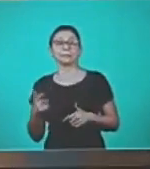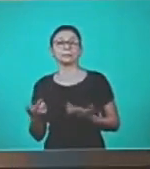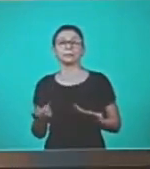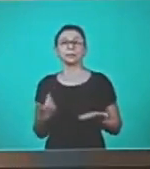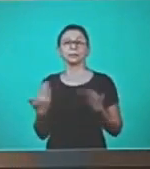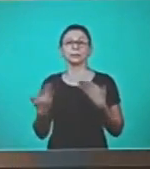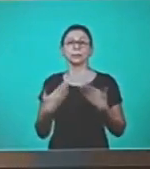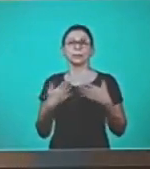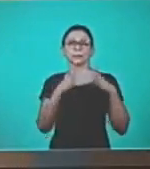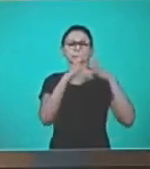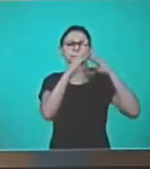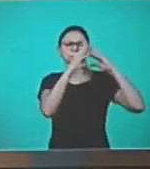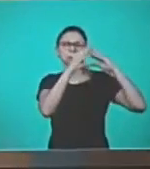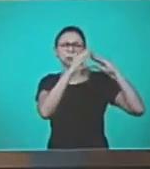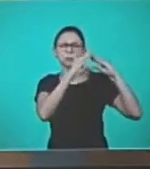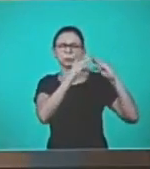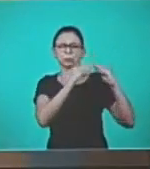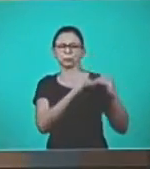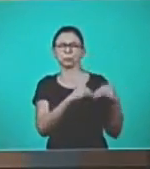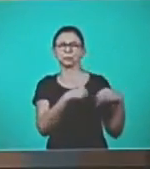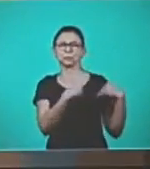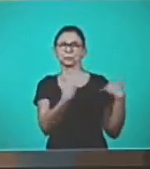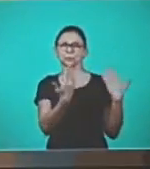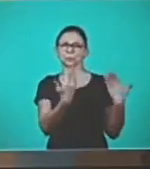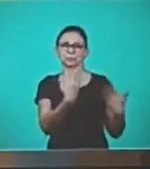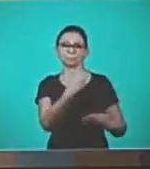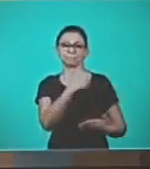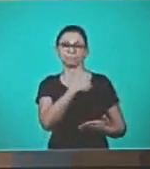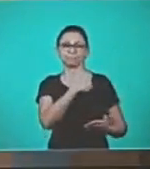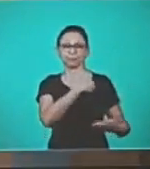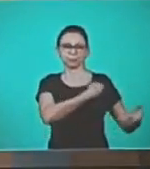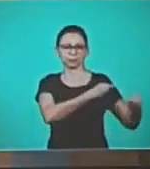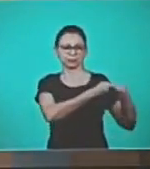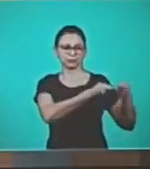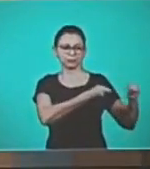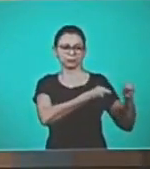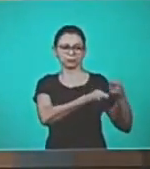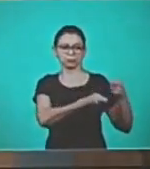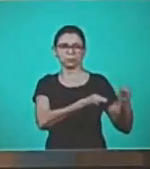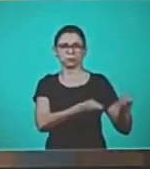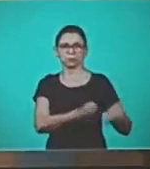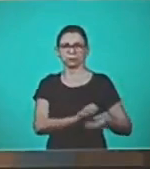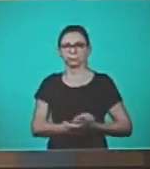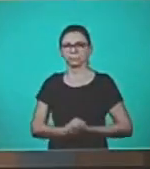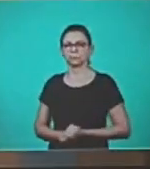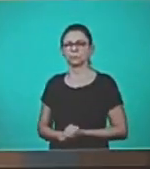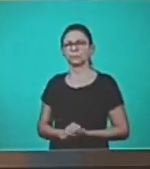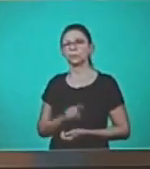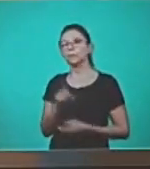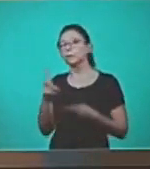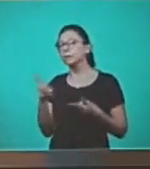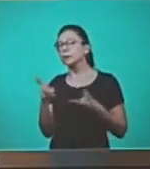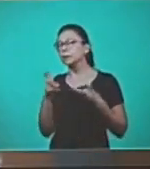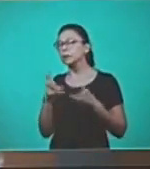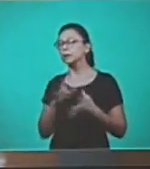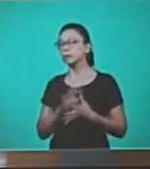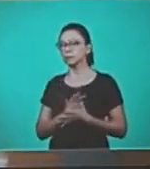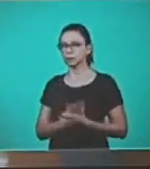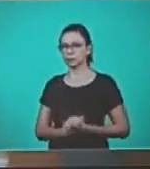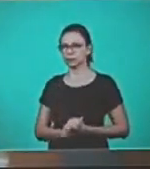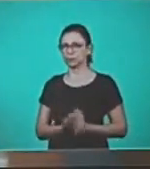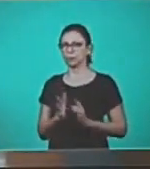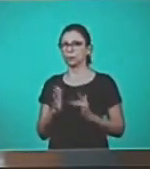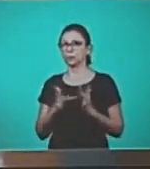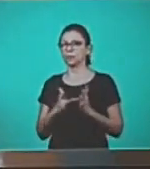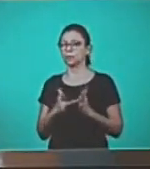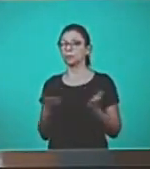They are all in the darkness, everyone. The darkness has taken over the world. That's why, observe,